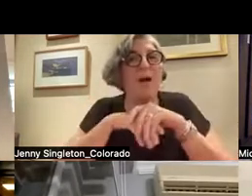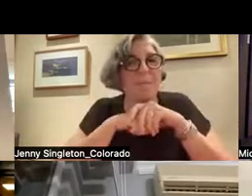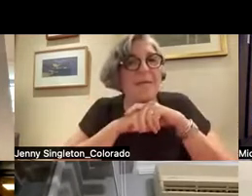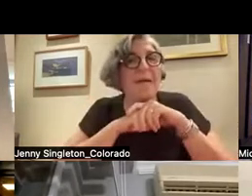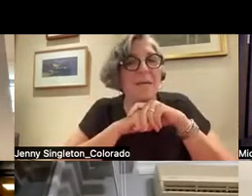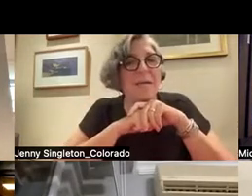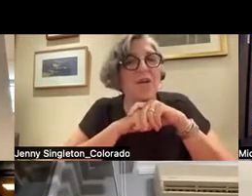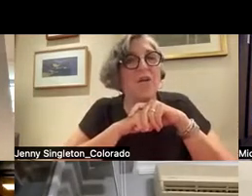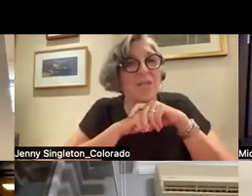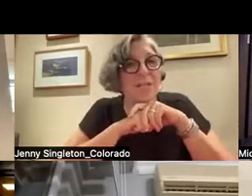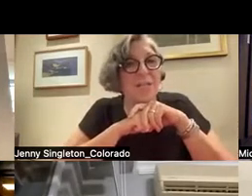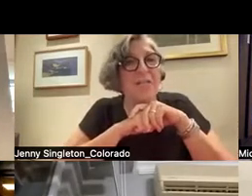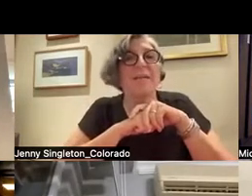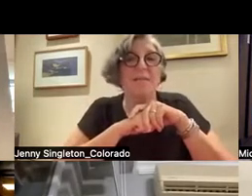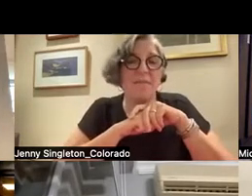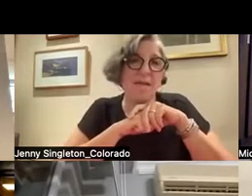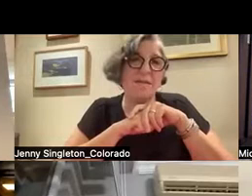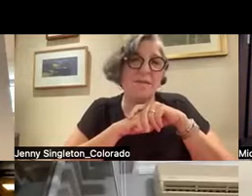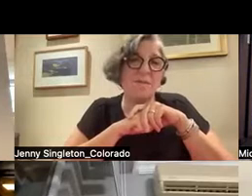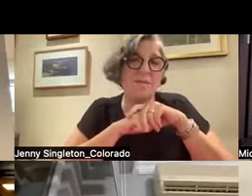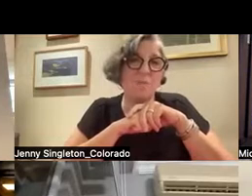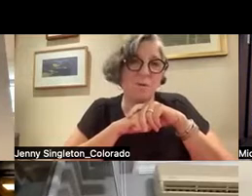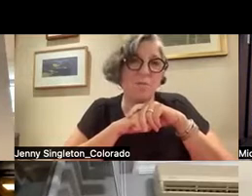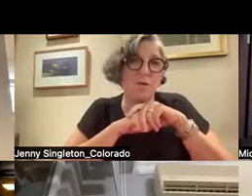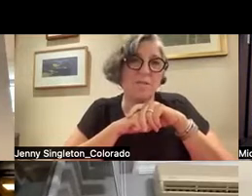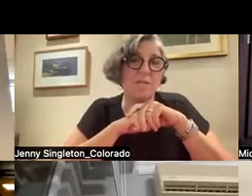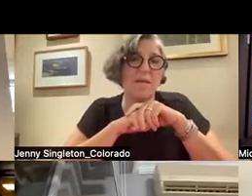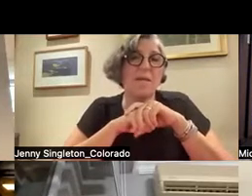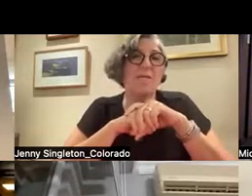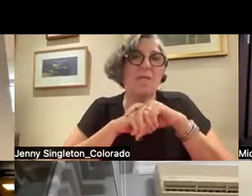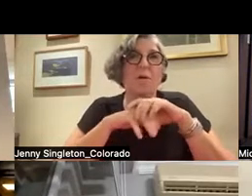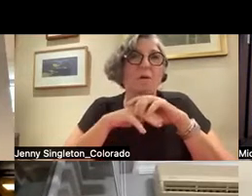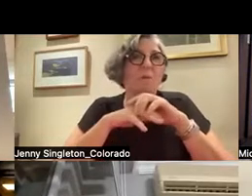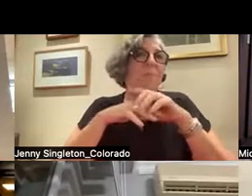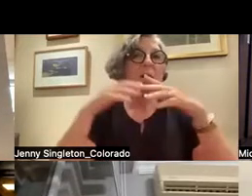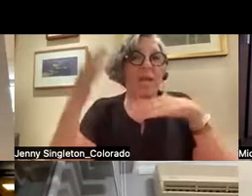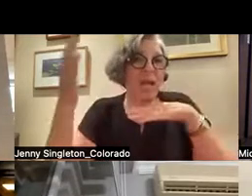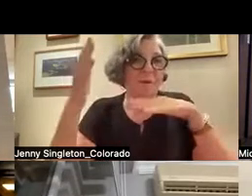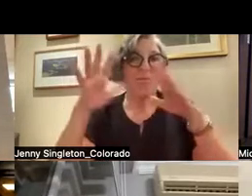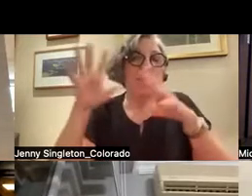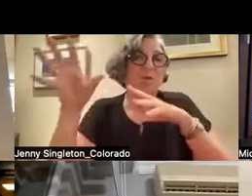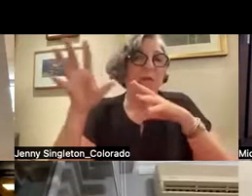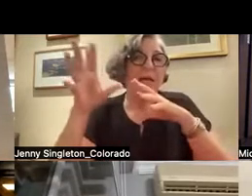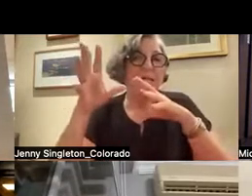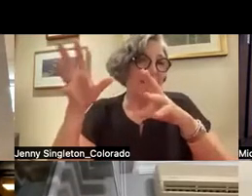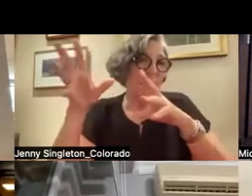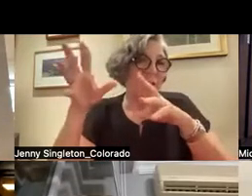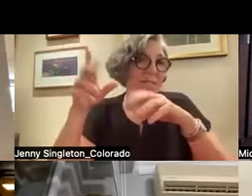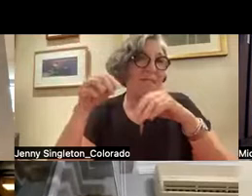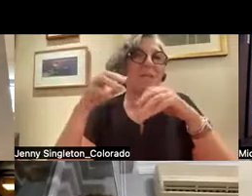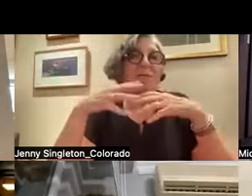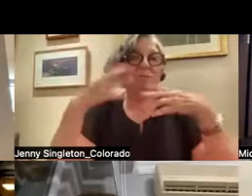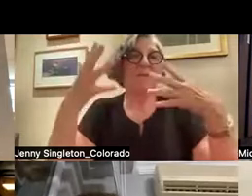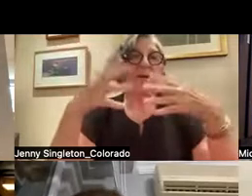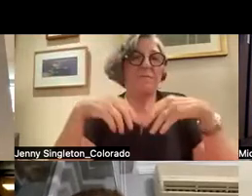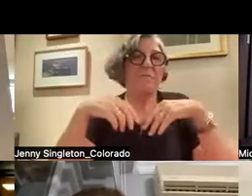are probably coming in earlier than spoken words. So on average, when you look at